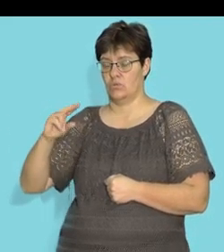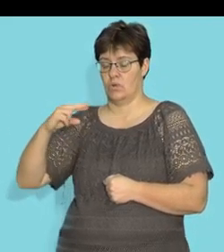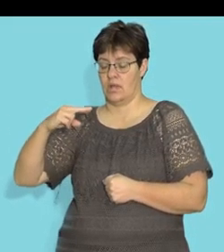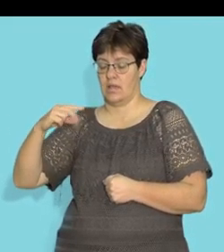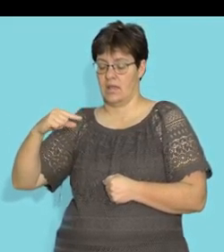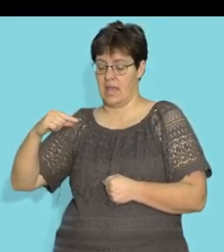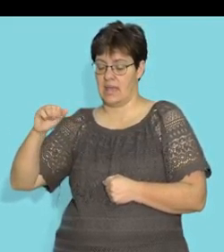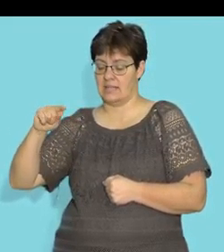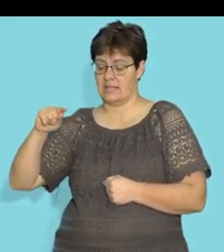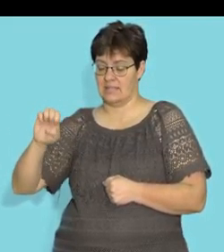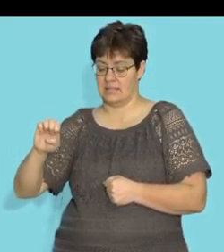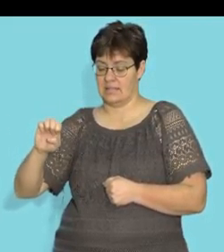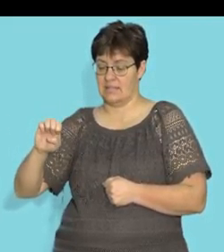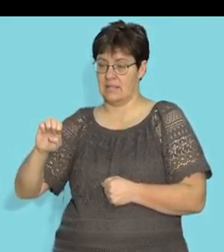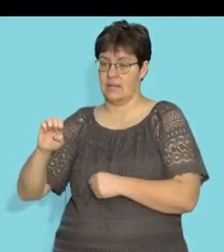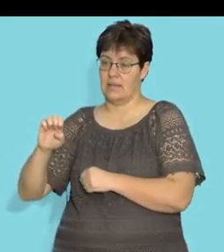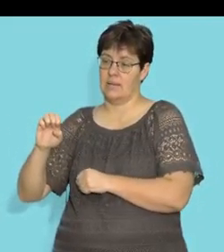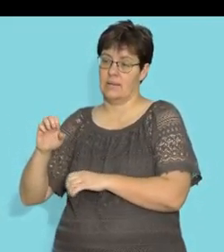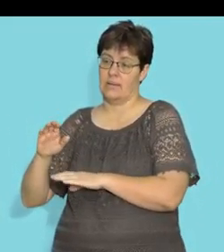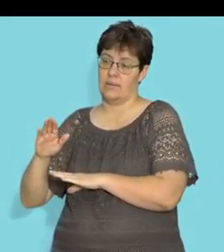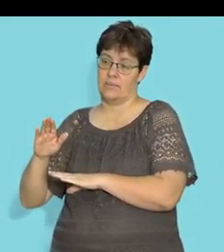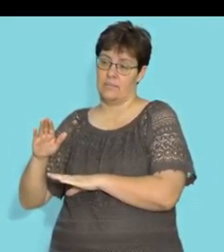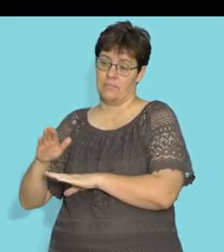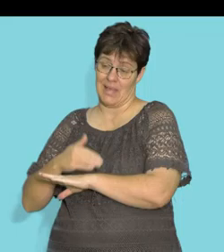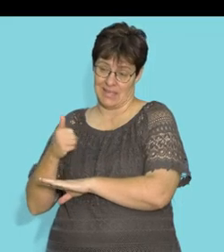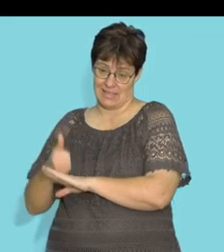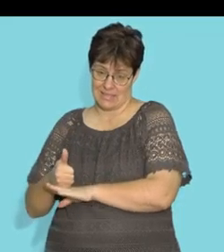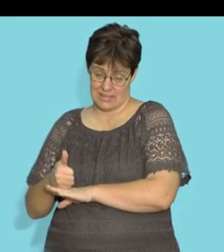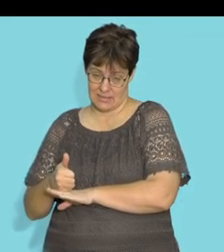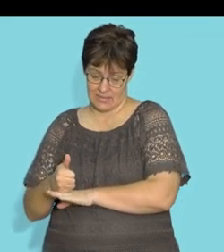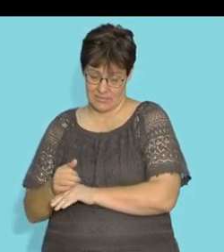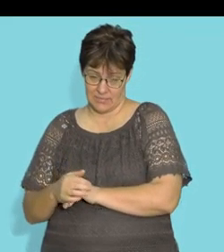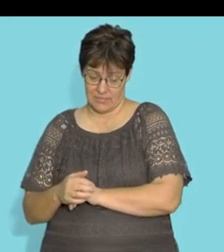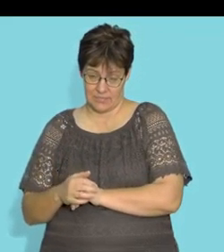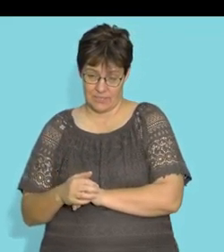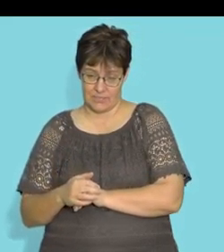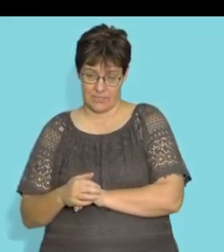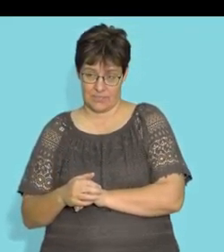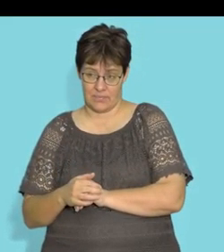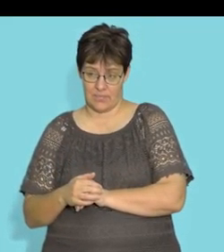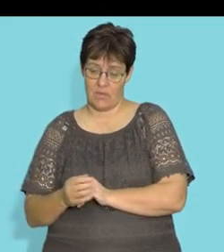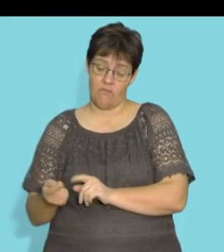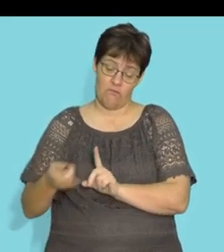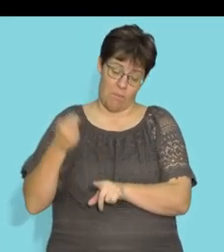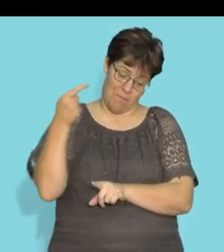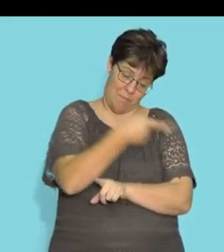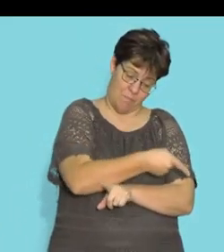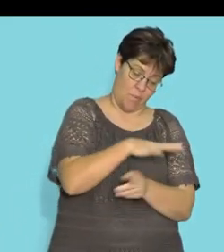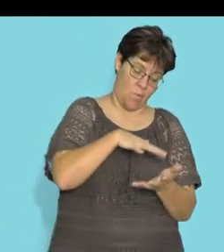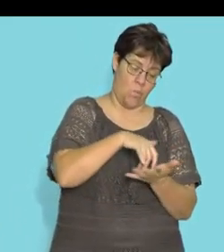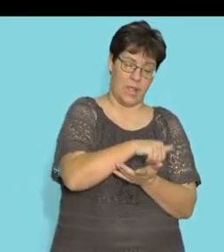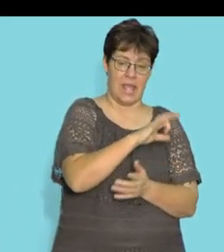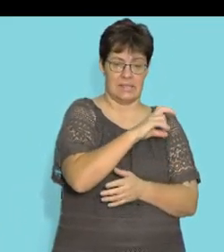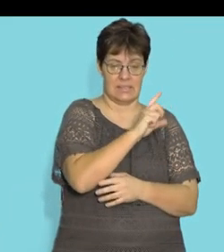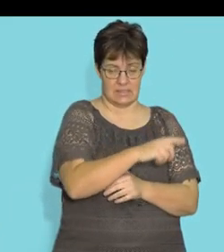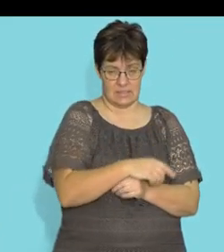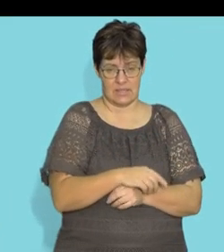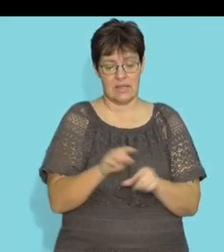acetate ion here will actually be, because this is a weak acid, the acetate